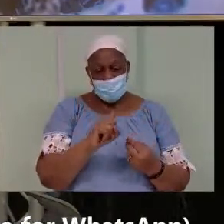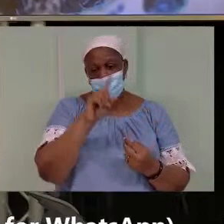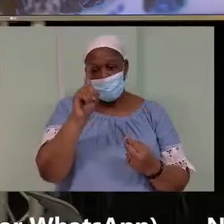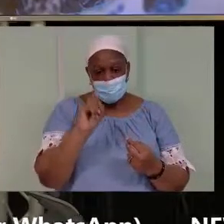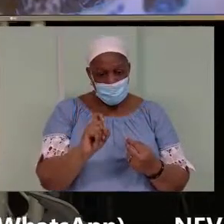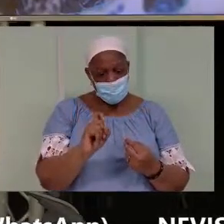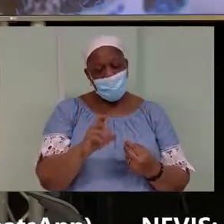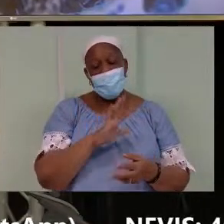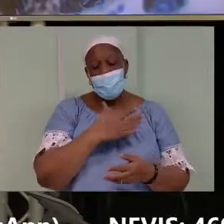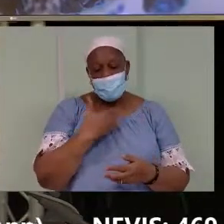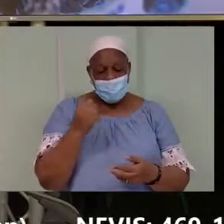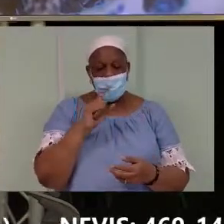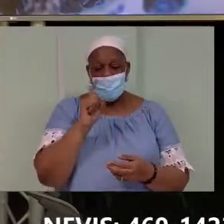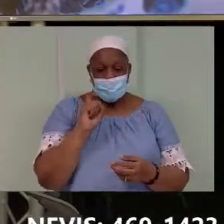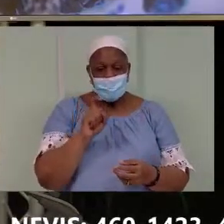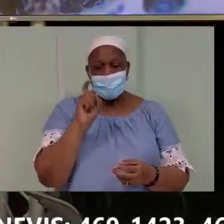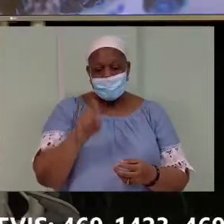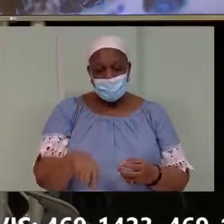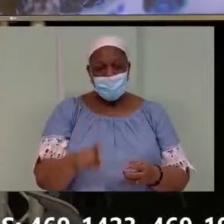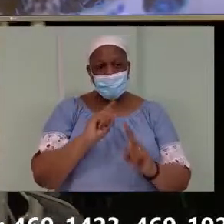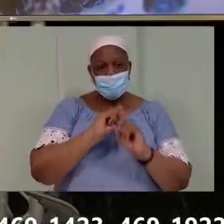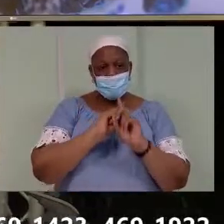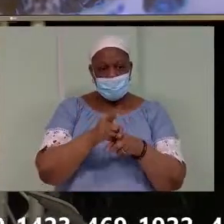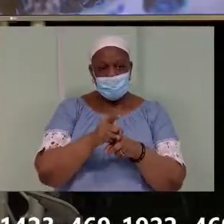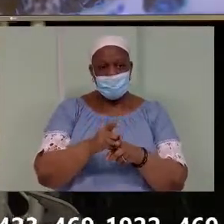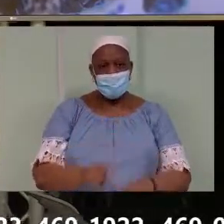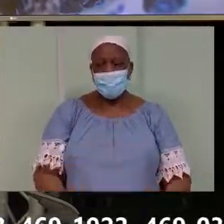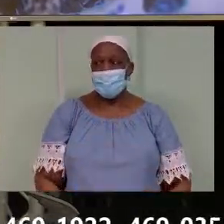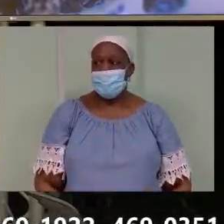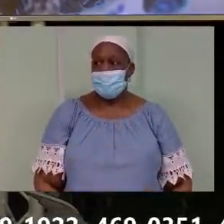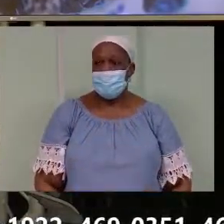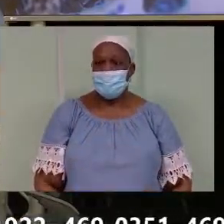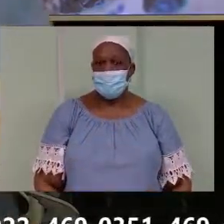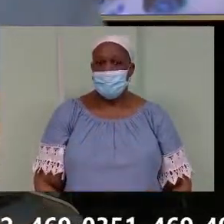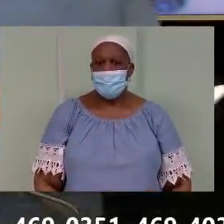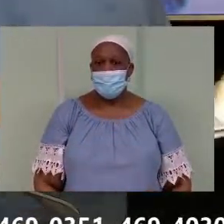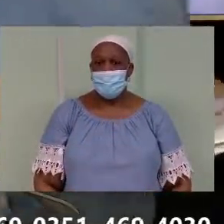questions need to be answered. Mr. Samuel.